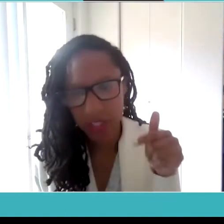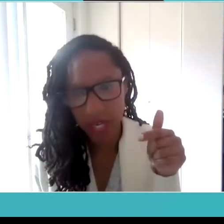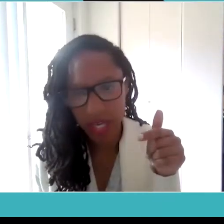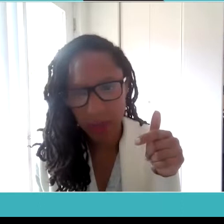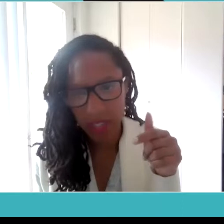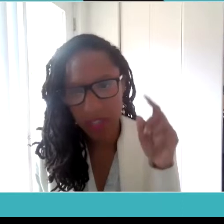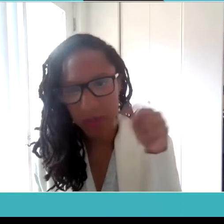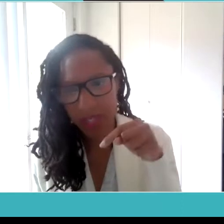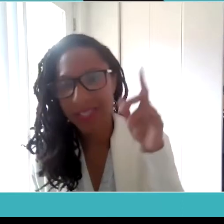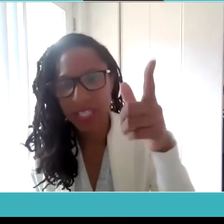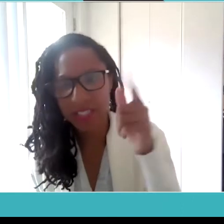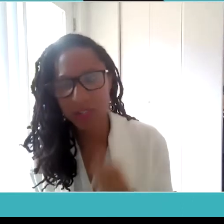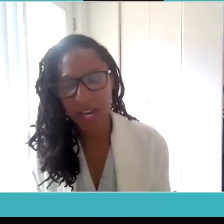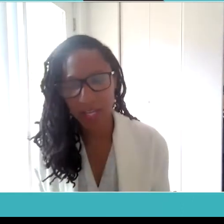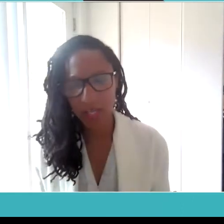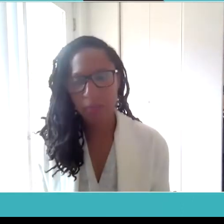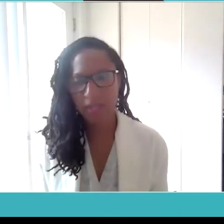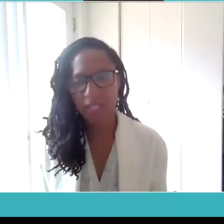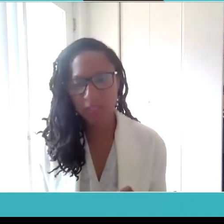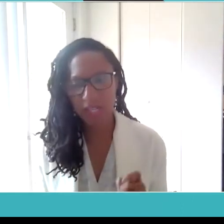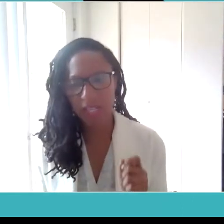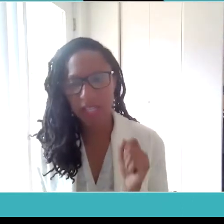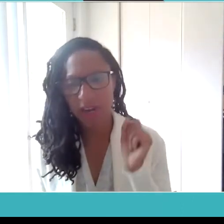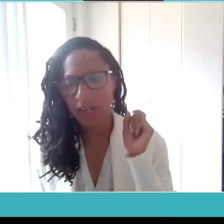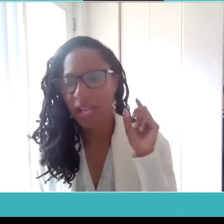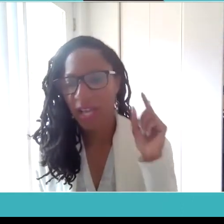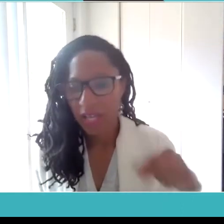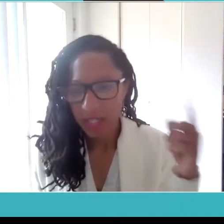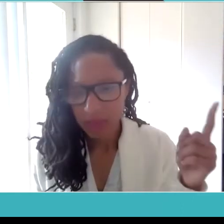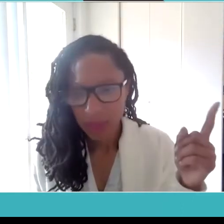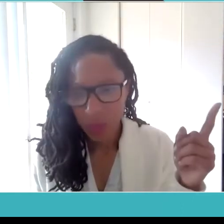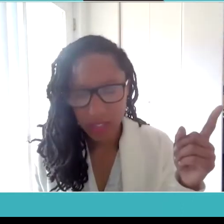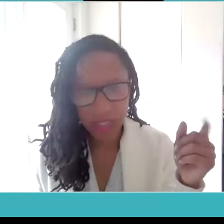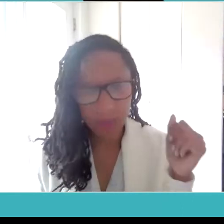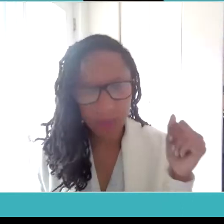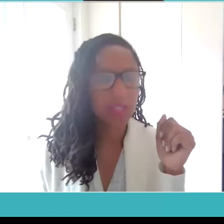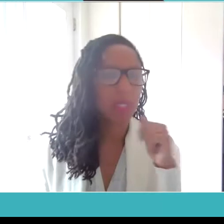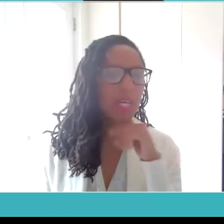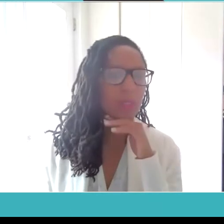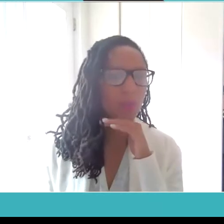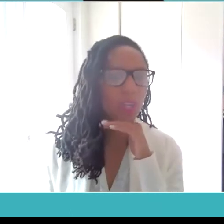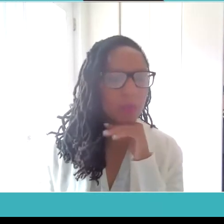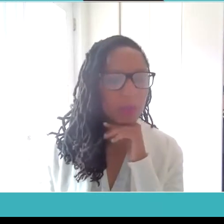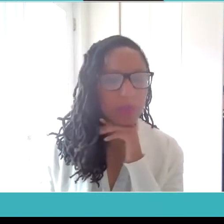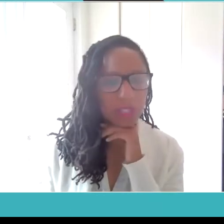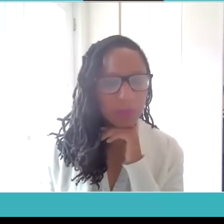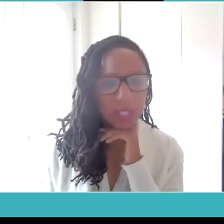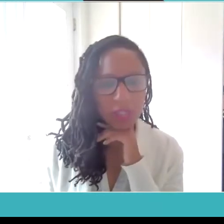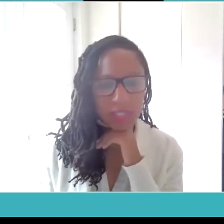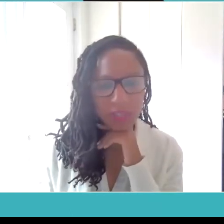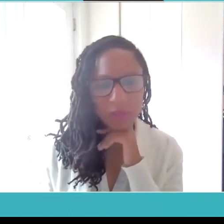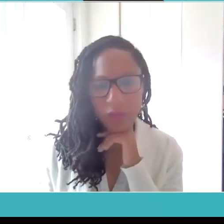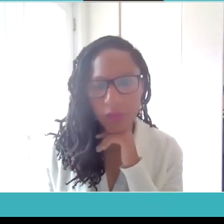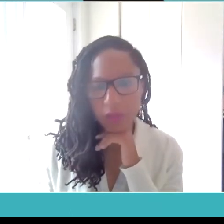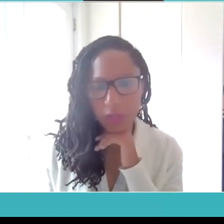video game and then you put, it's an Easter egg. I put an Easter egg in there. Watch this space because we have been building something